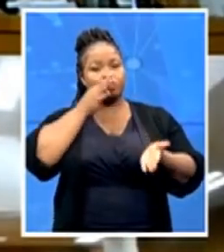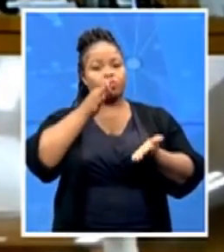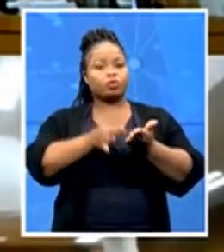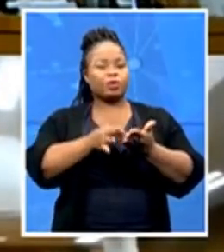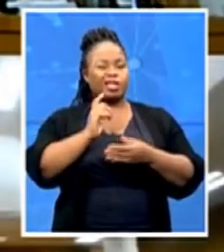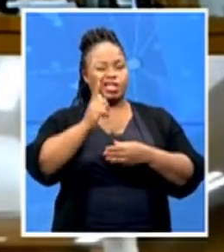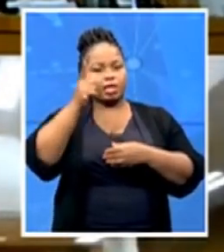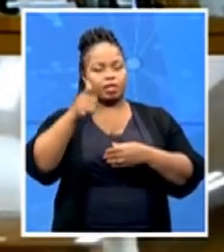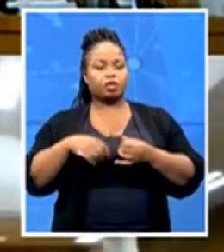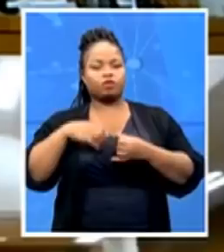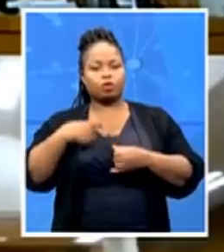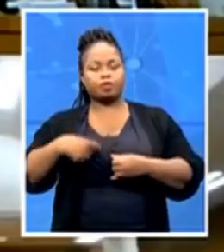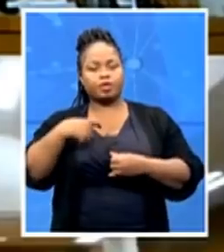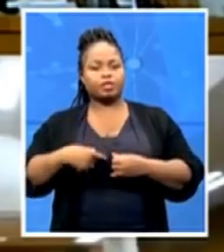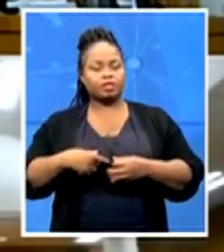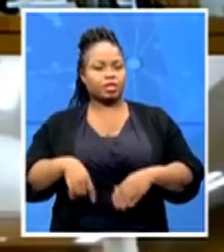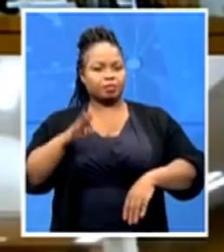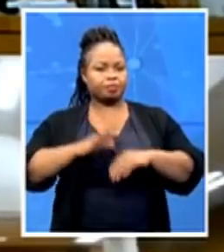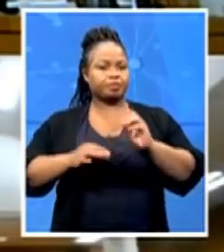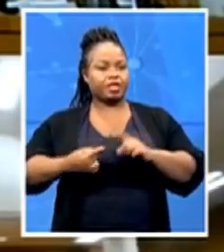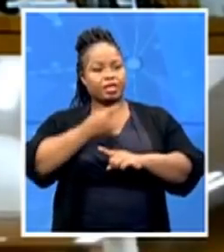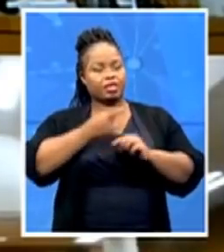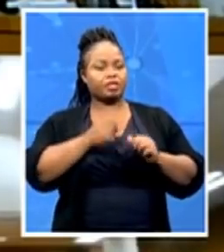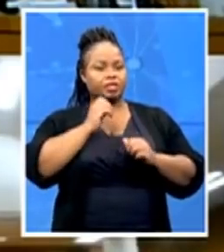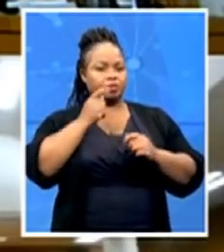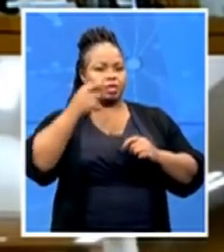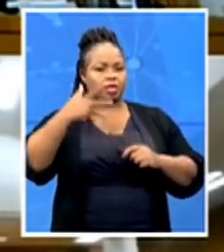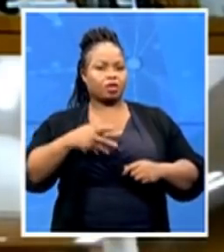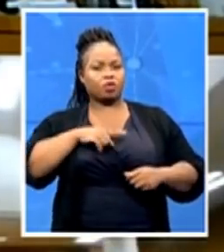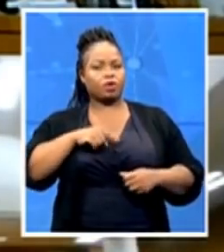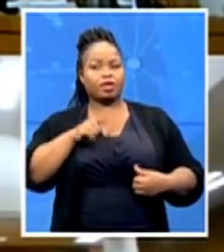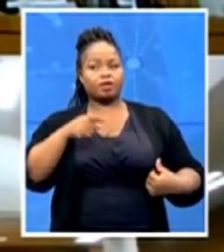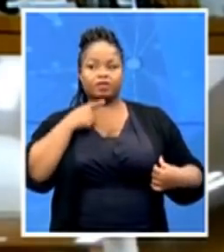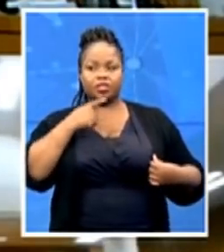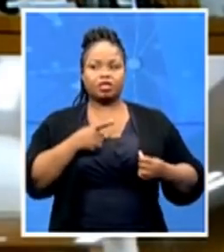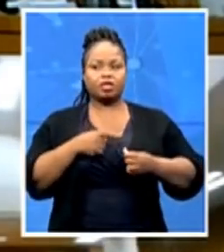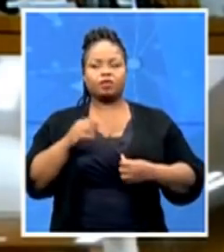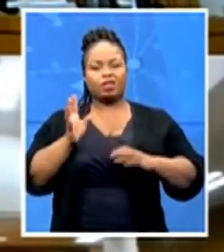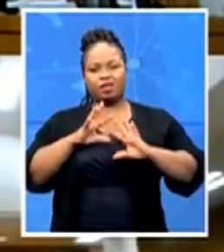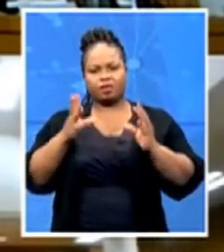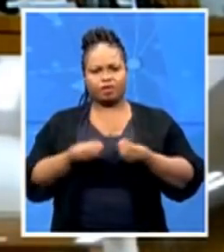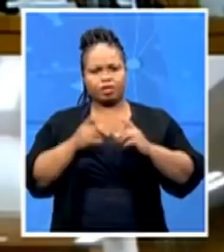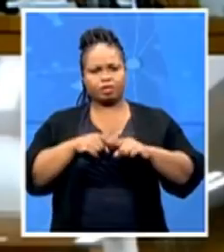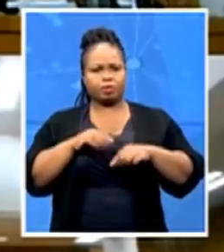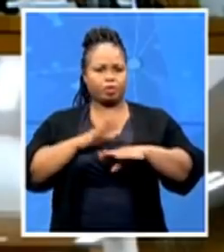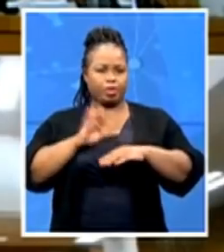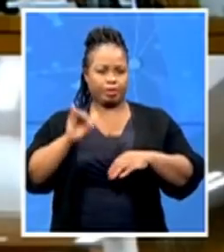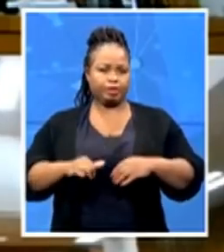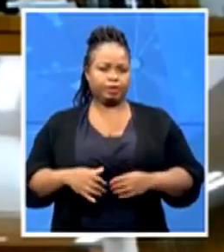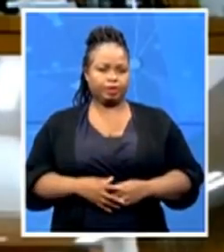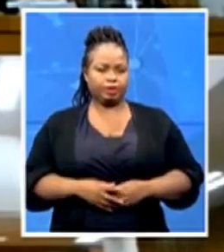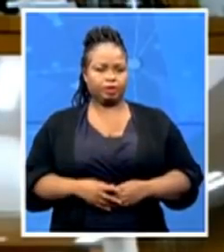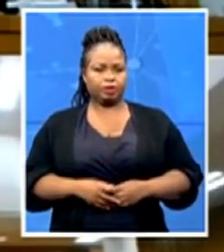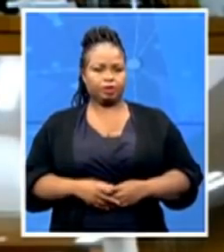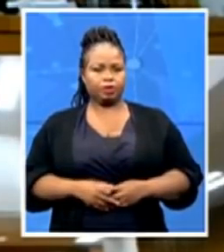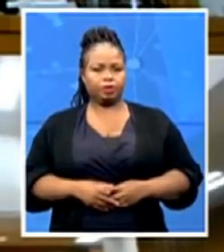against the Speaker, this being the first of the factors on which she relies for that. Her eighth challenge to the new